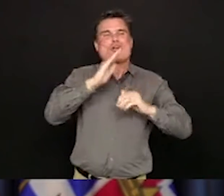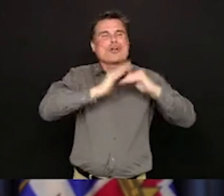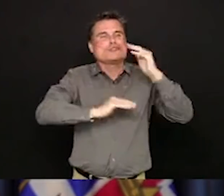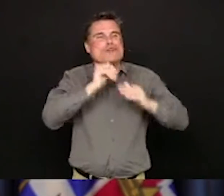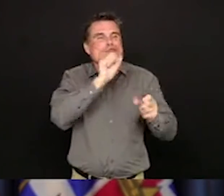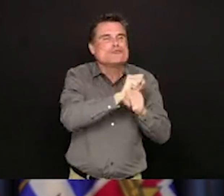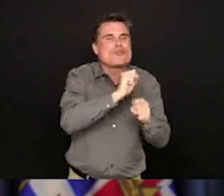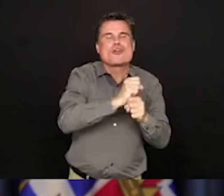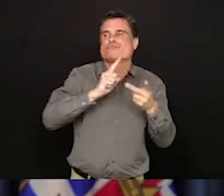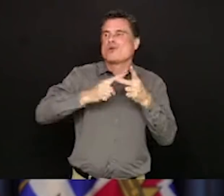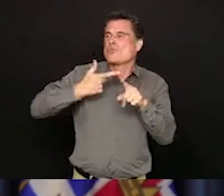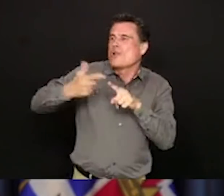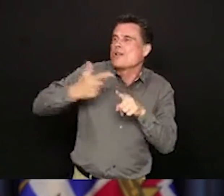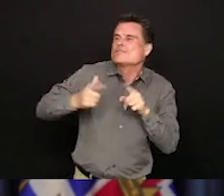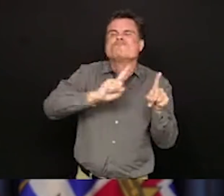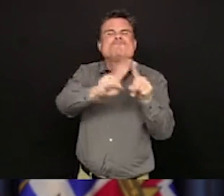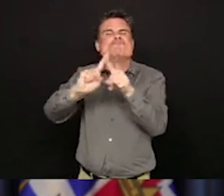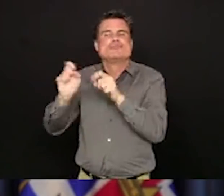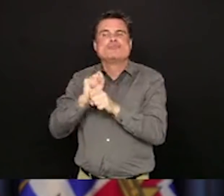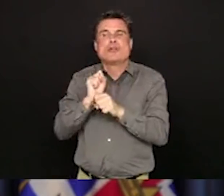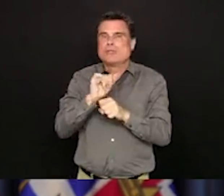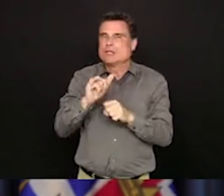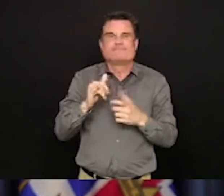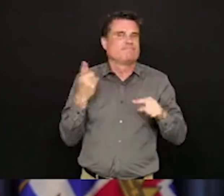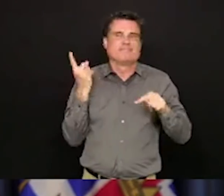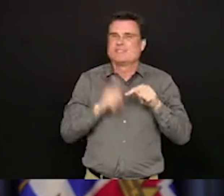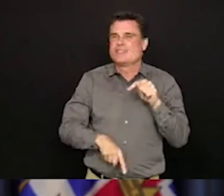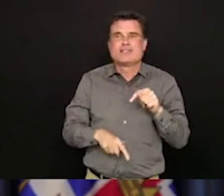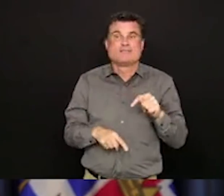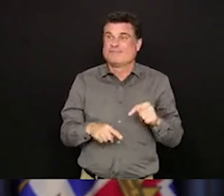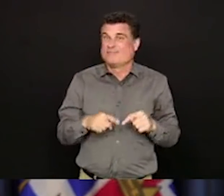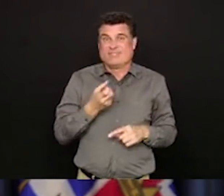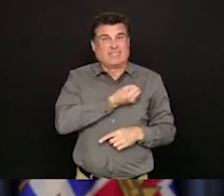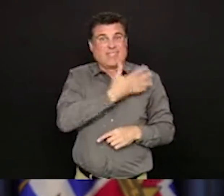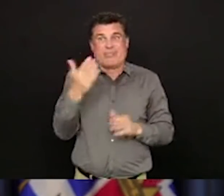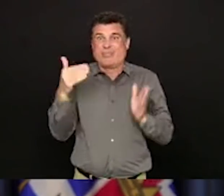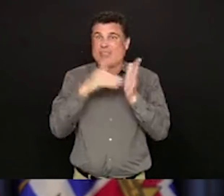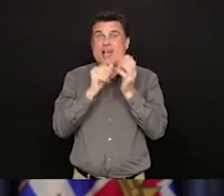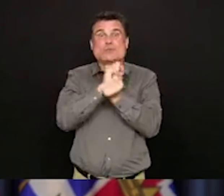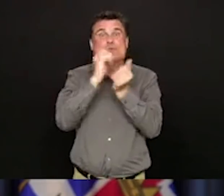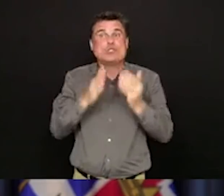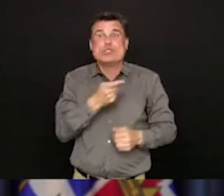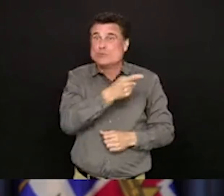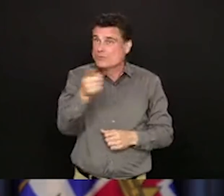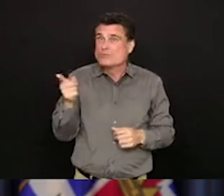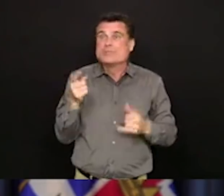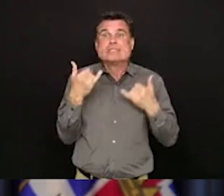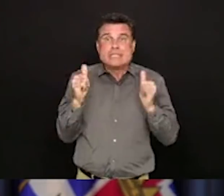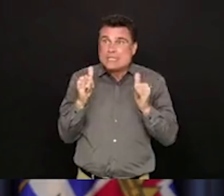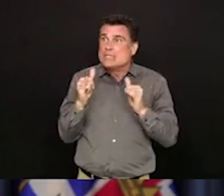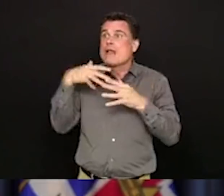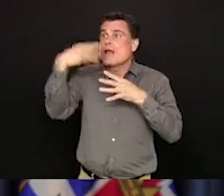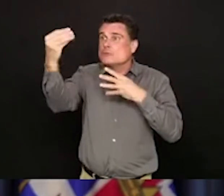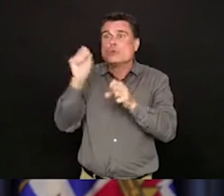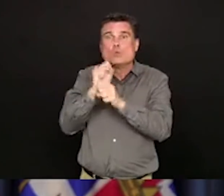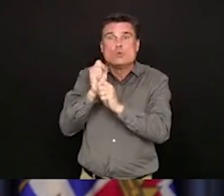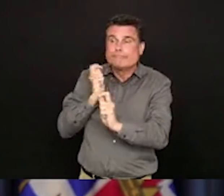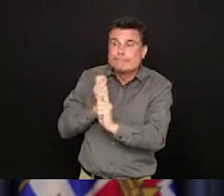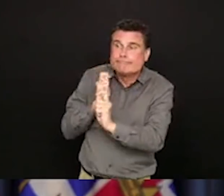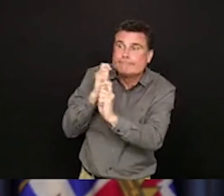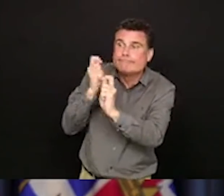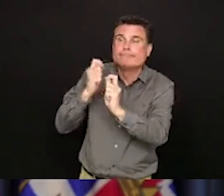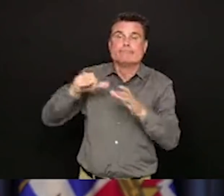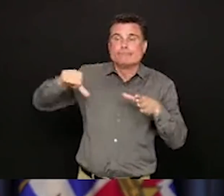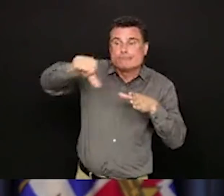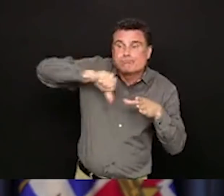critical infrastructure needed to keep water and electricity flowing, that construction sites and sector and work sites have